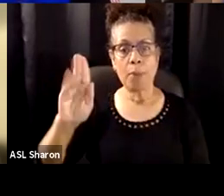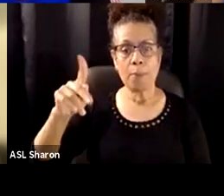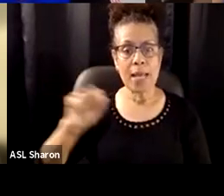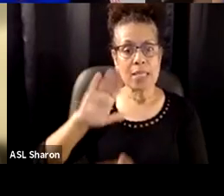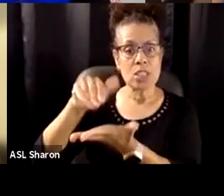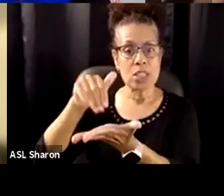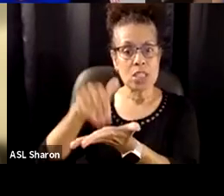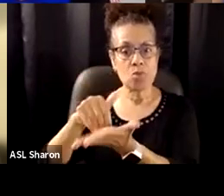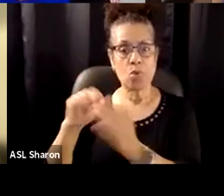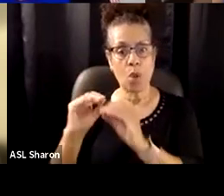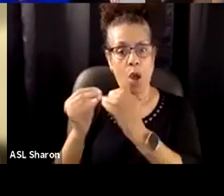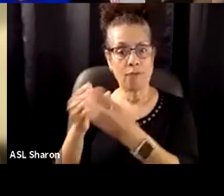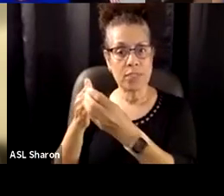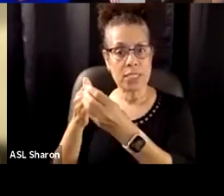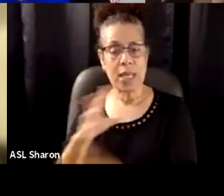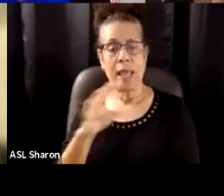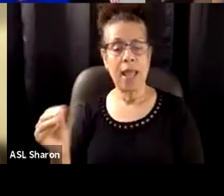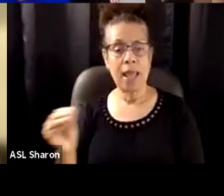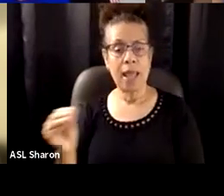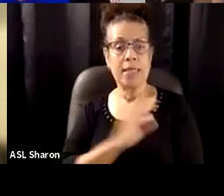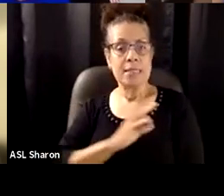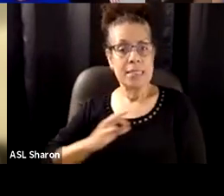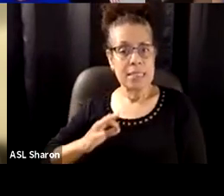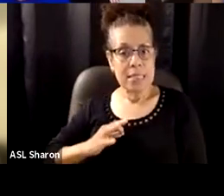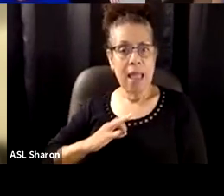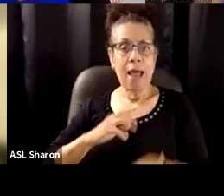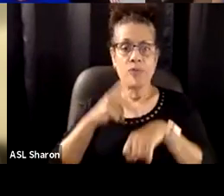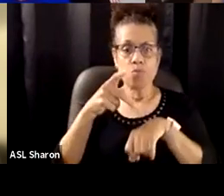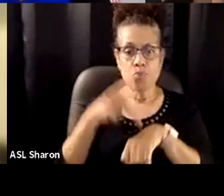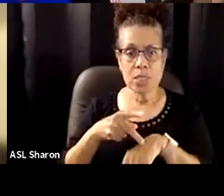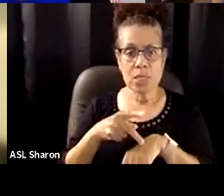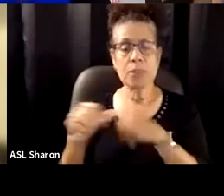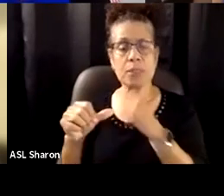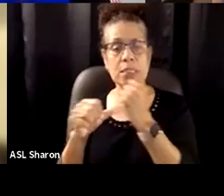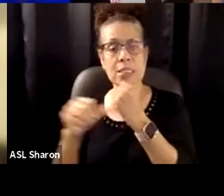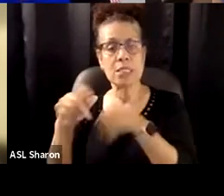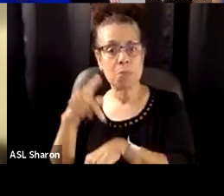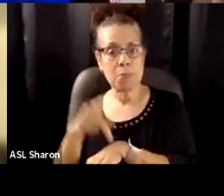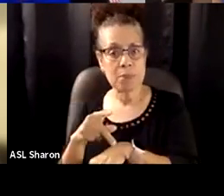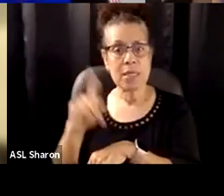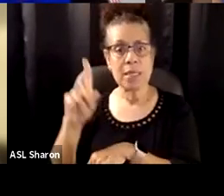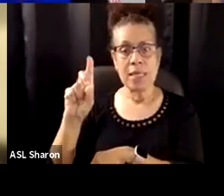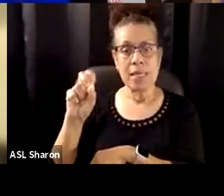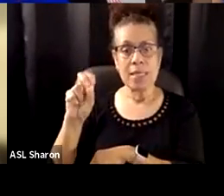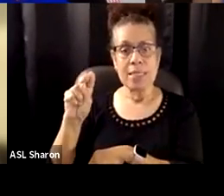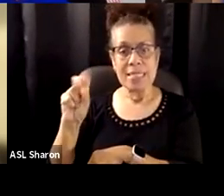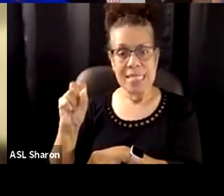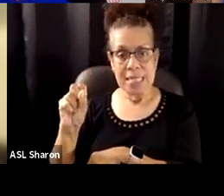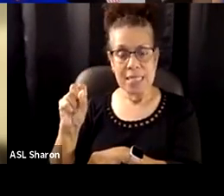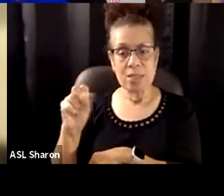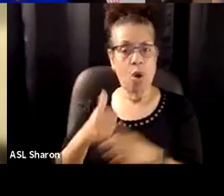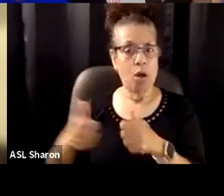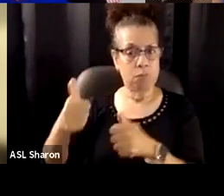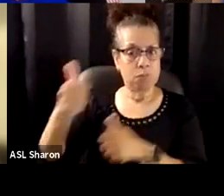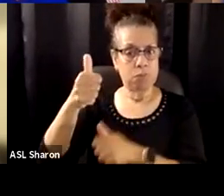office leaders and personnel operational leaders principals and assistant principals deans and deans of students hire